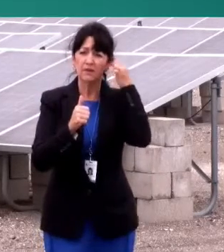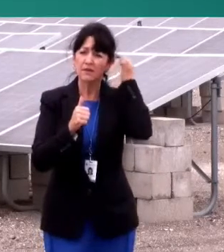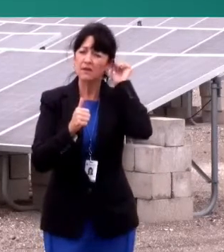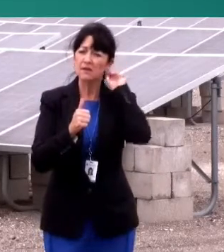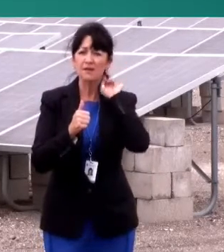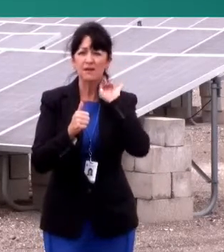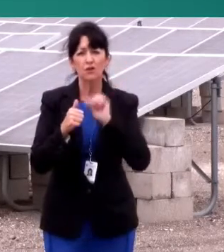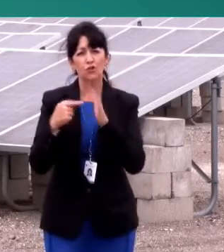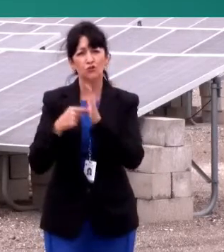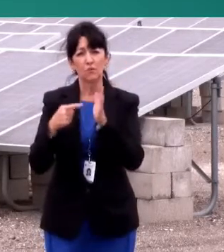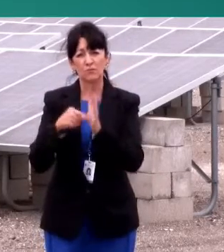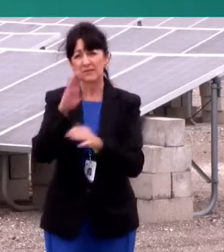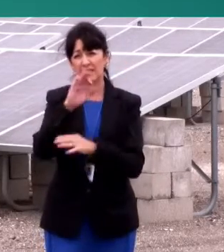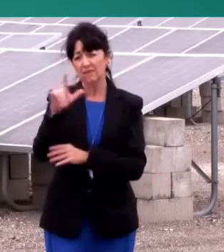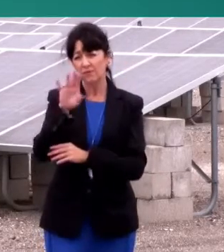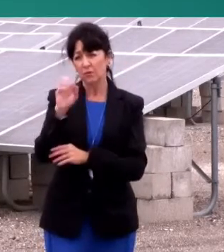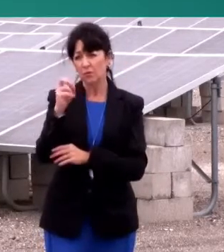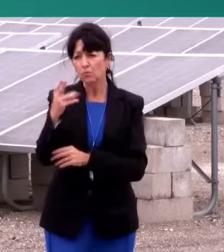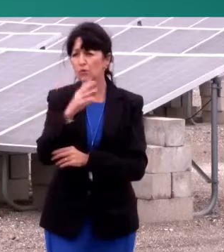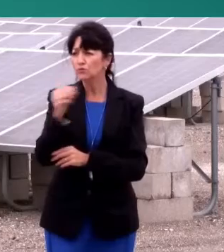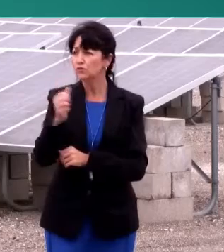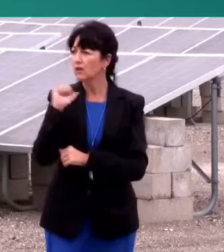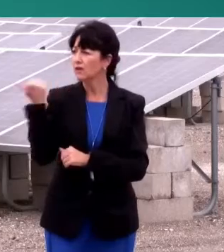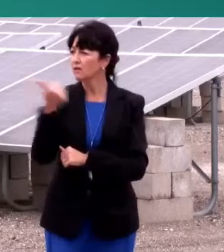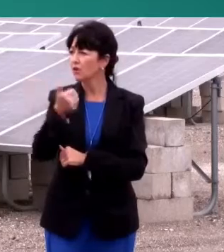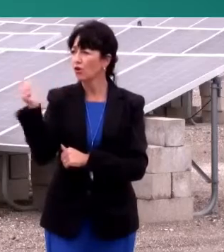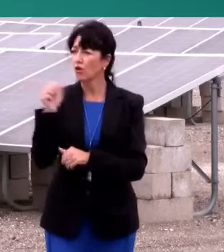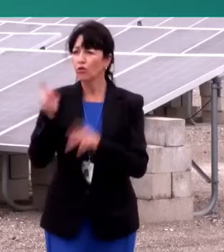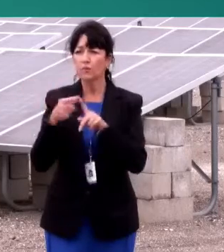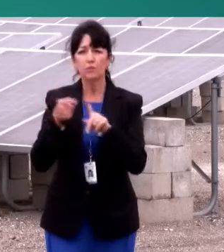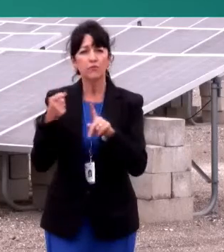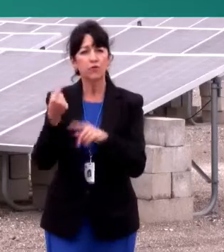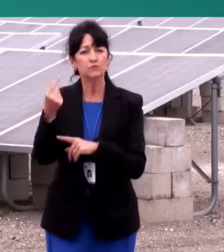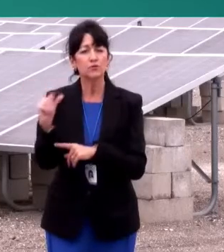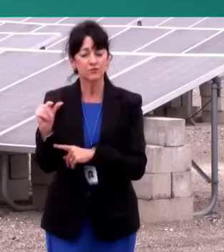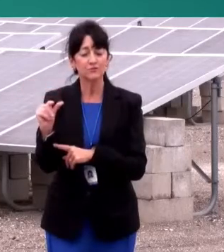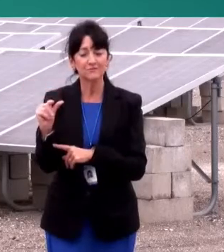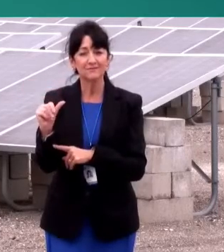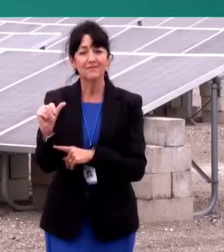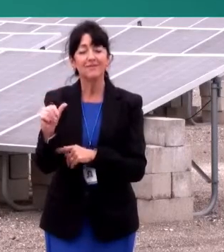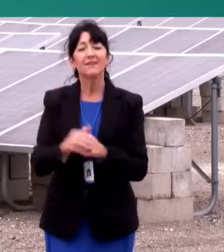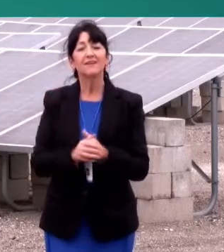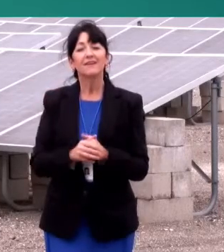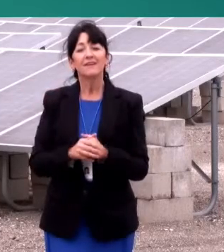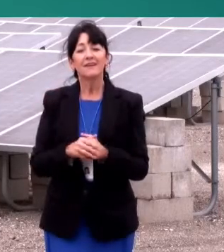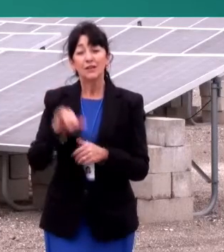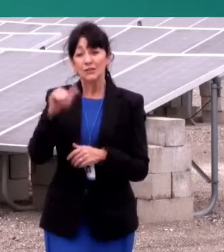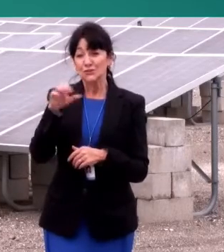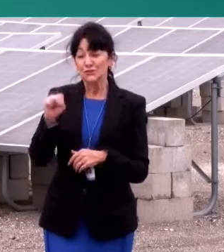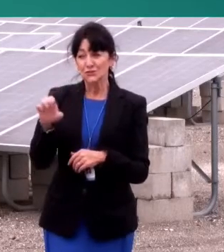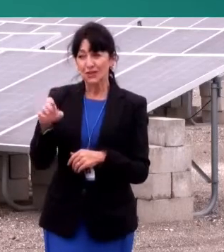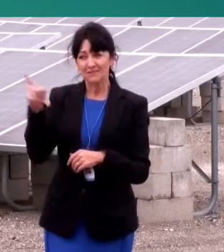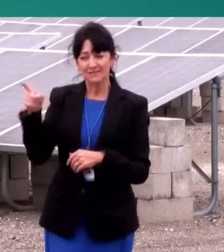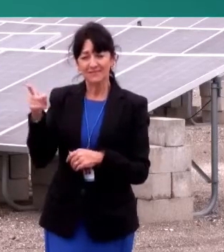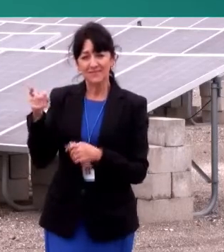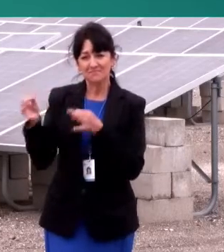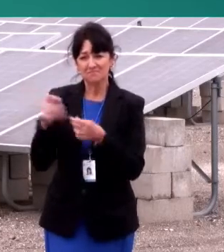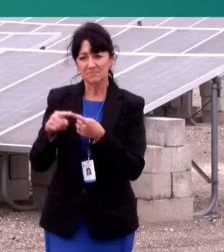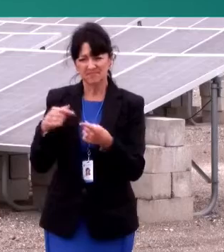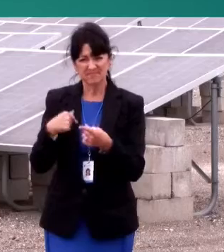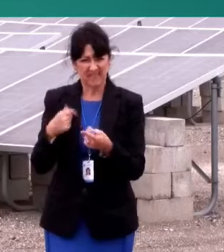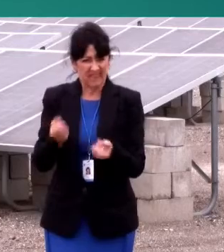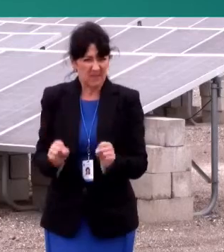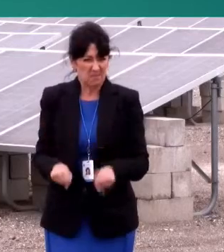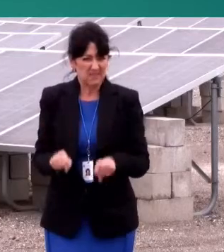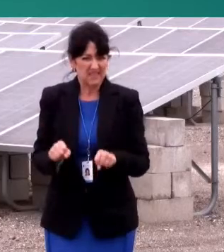other sponsors in the General Assembly and all the supporters. And I think Jesse made it very clear to me the potential for this, the